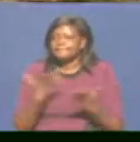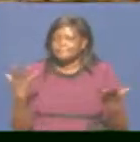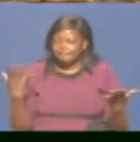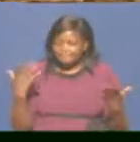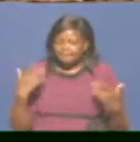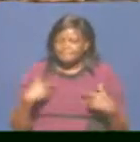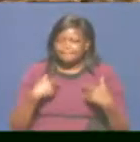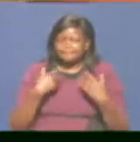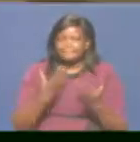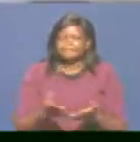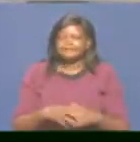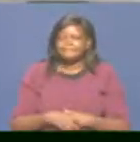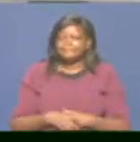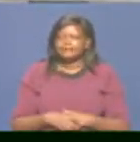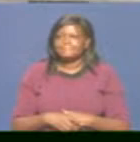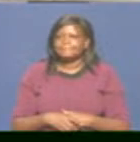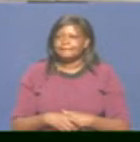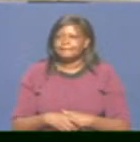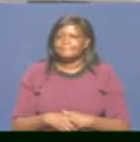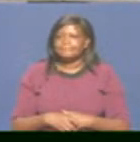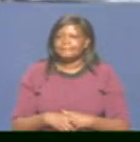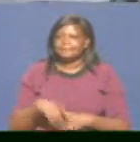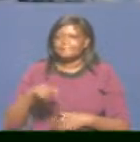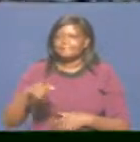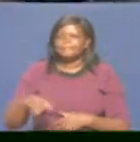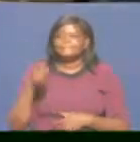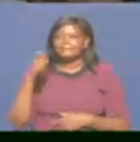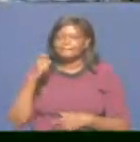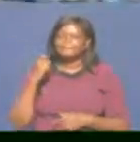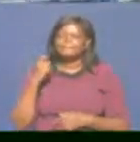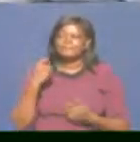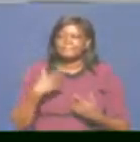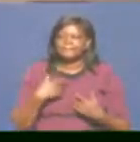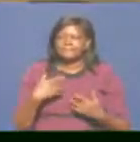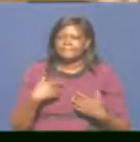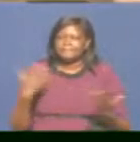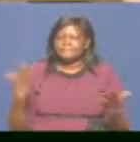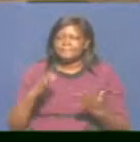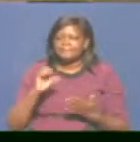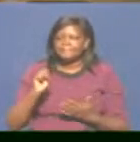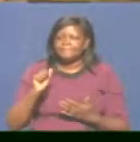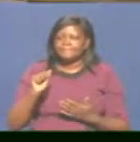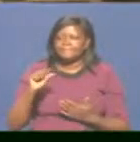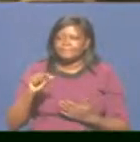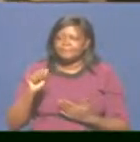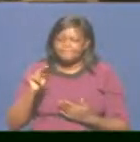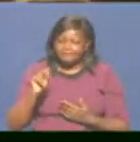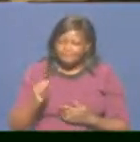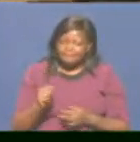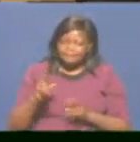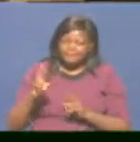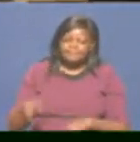in the county. Fishing is also practiced at Sagana along the River Sagana.